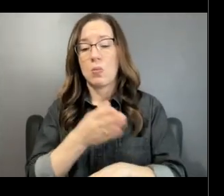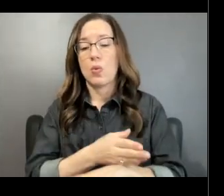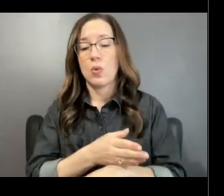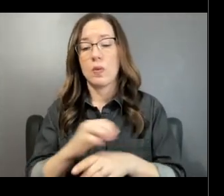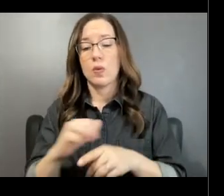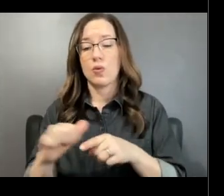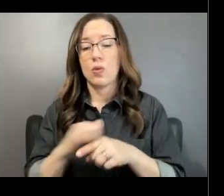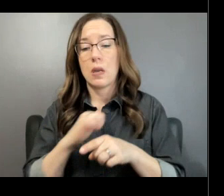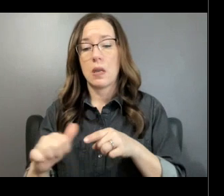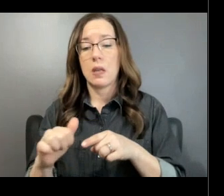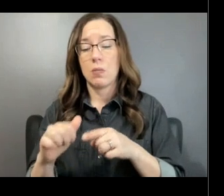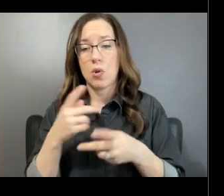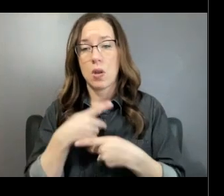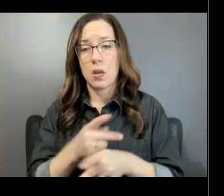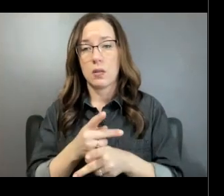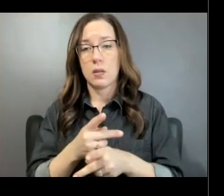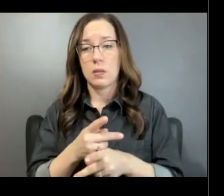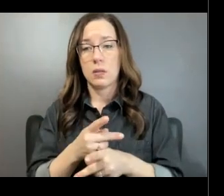product.